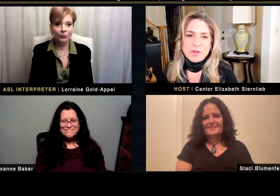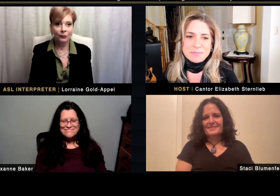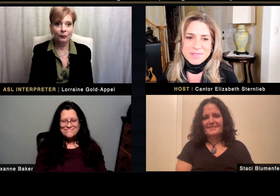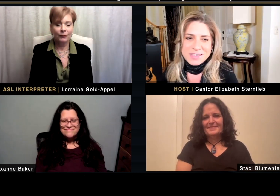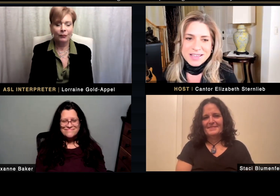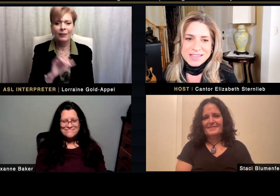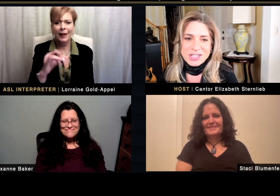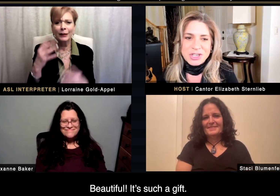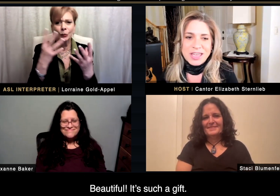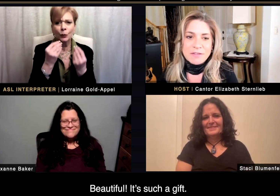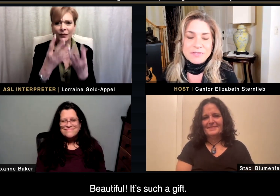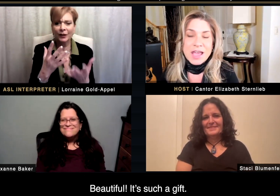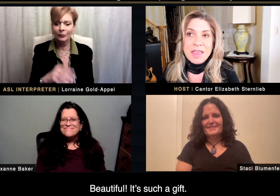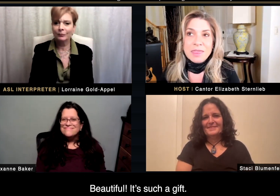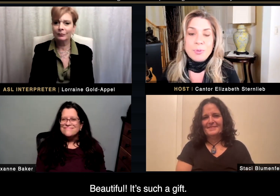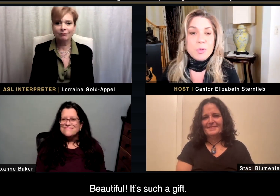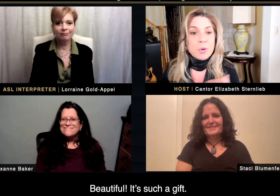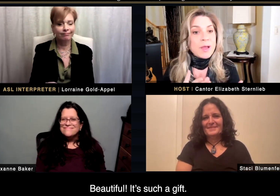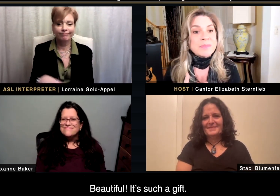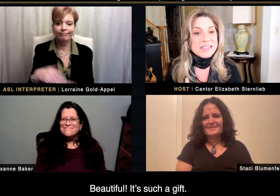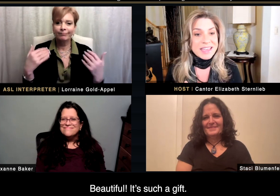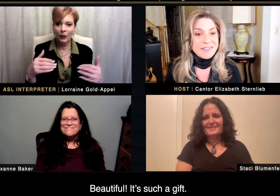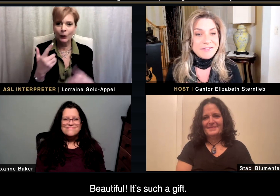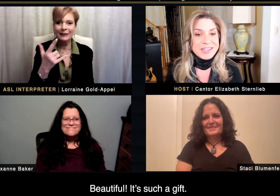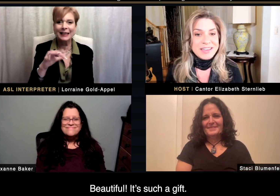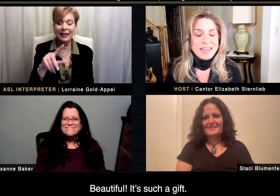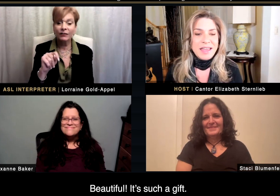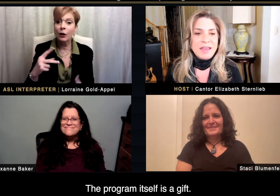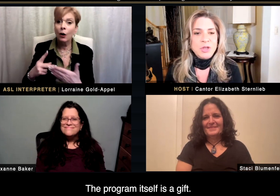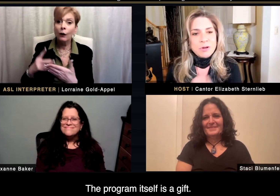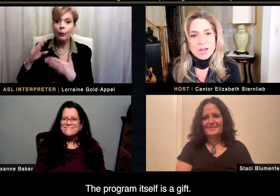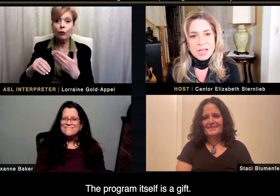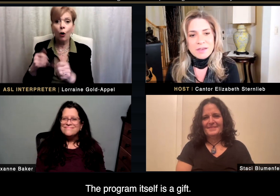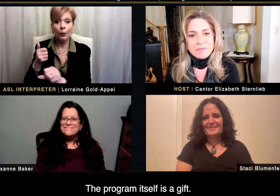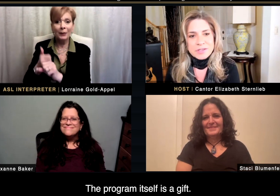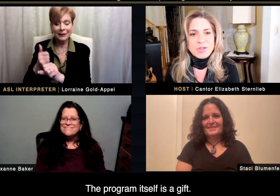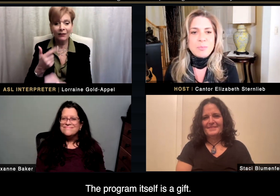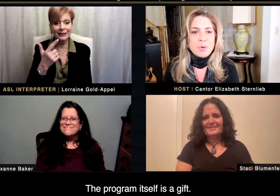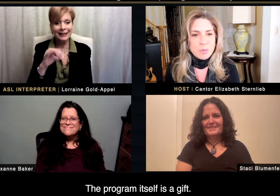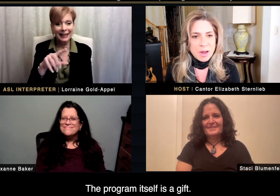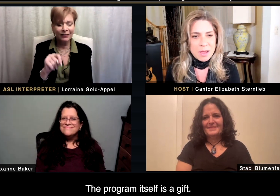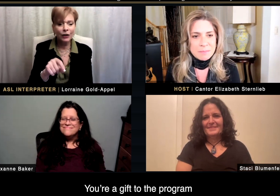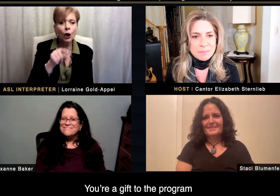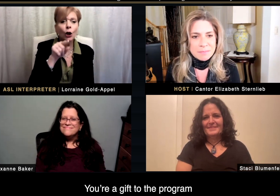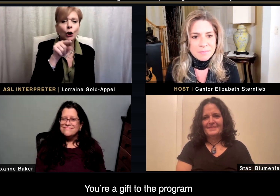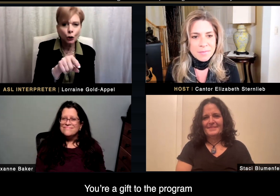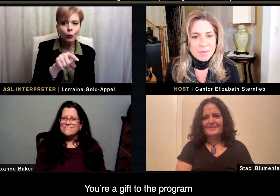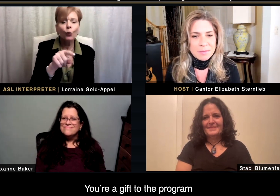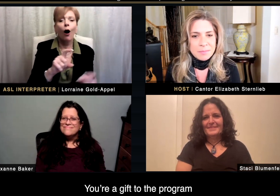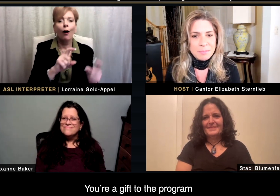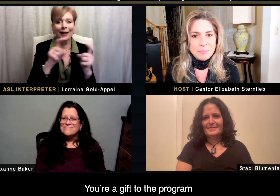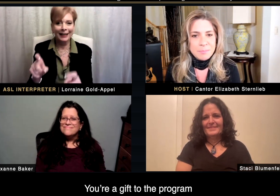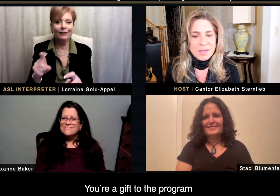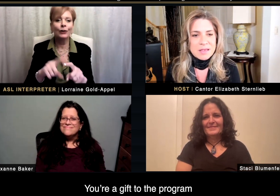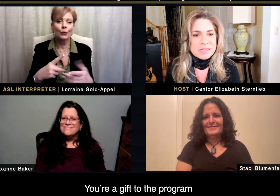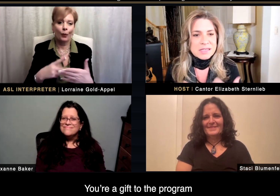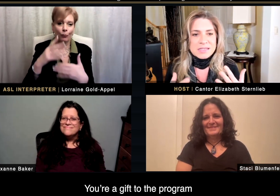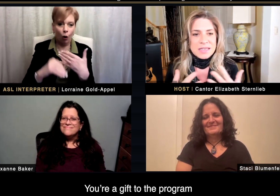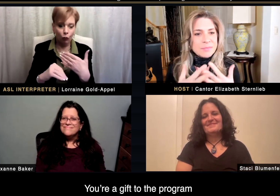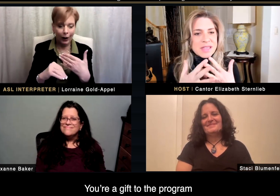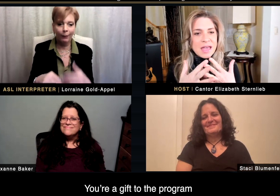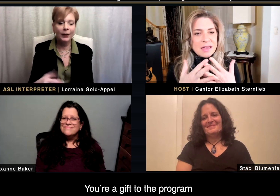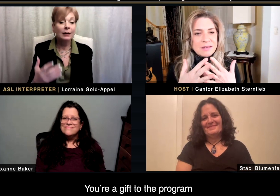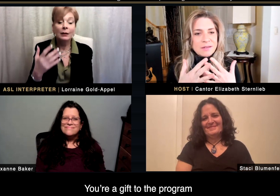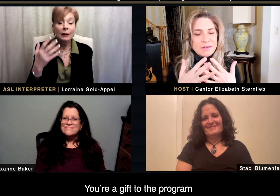It's beautiful. Such a gift. The program is a gift, and you're a gift to the program, because